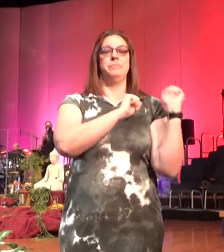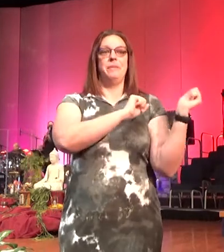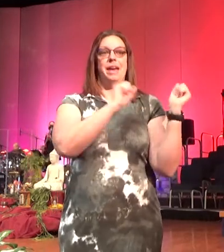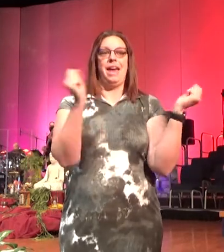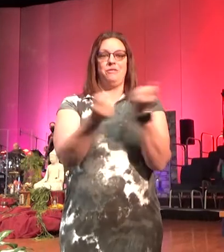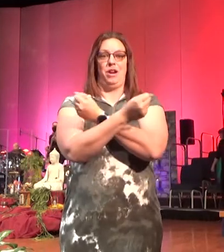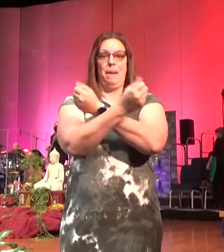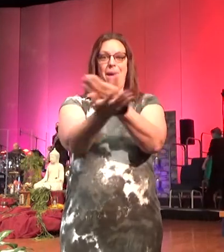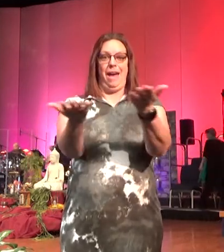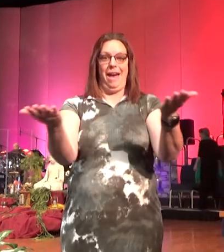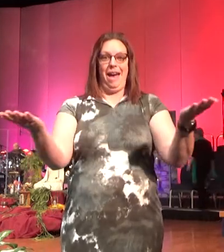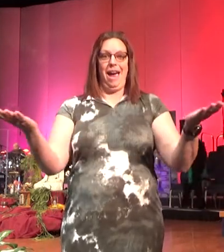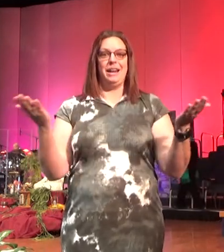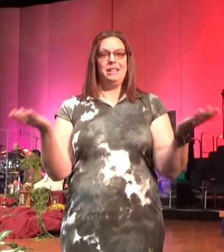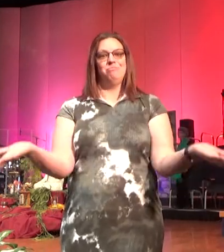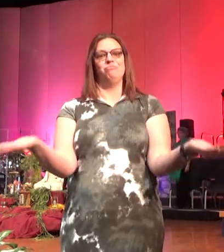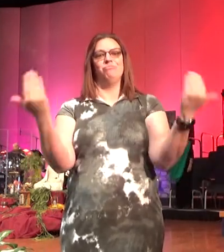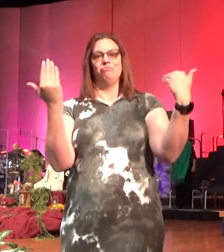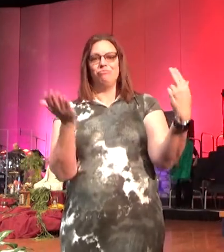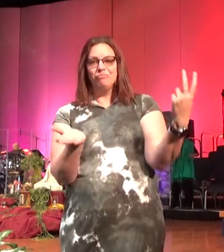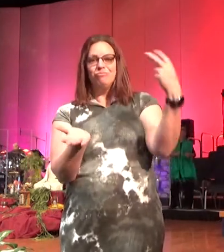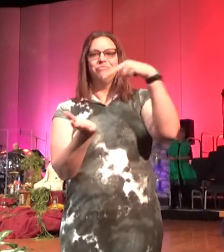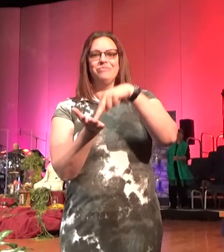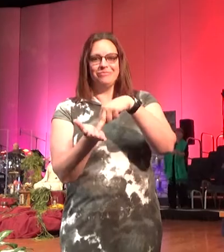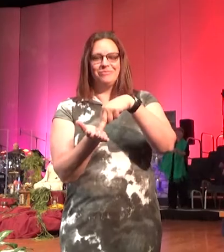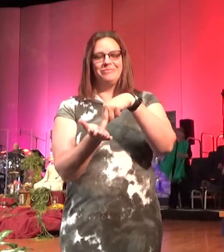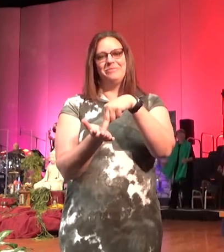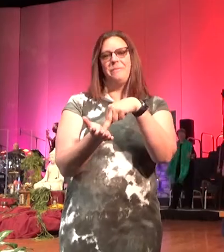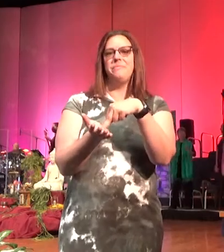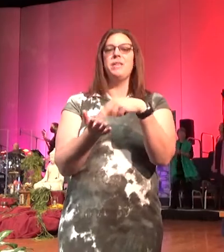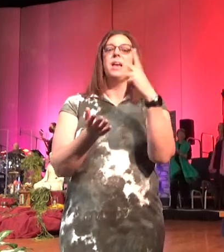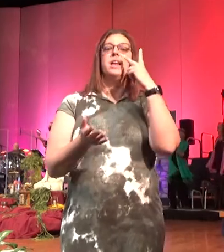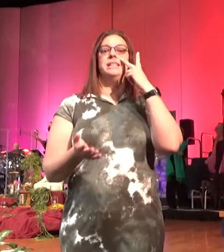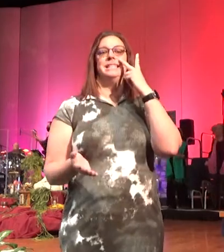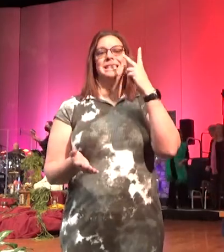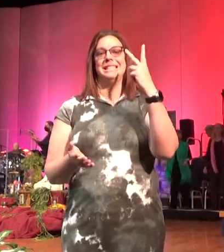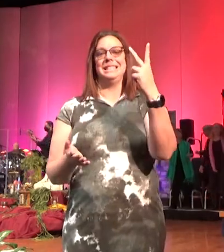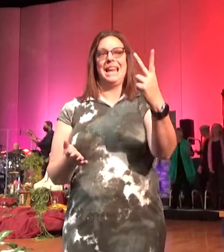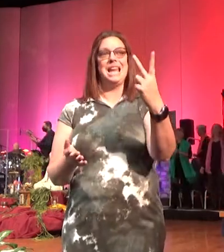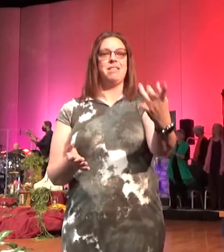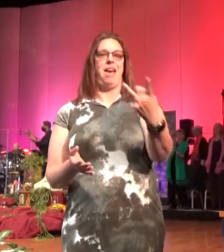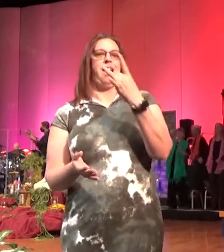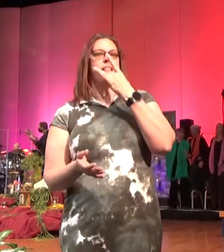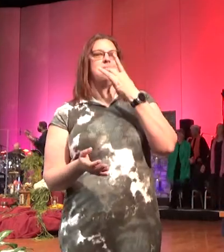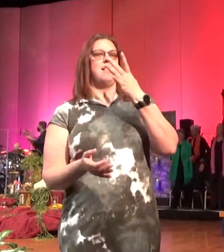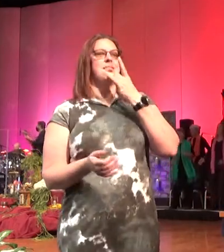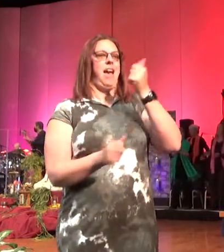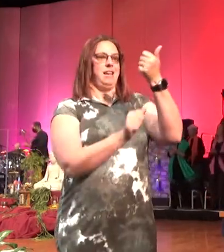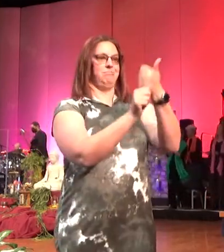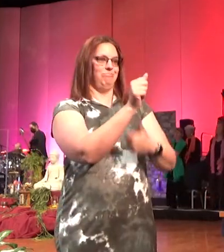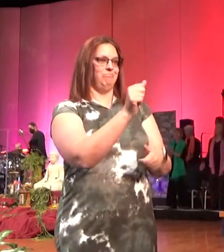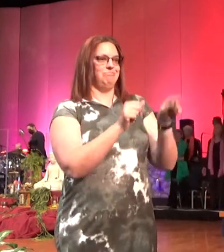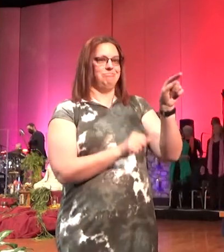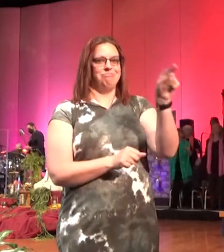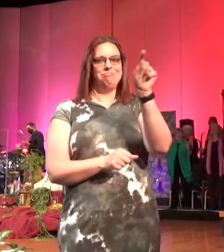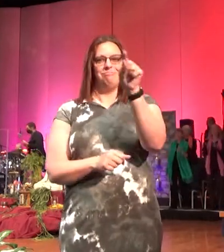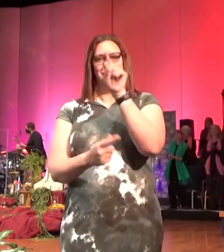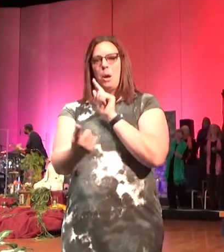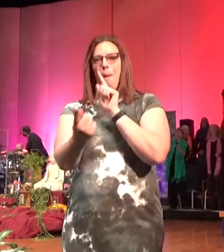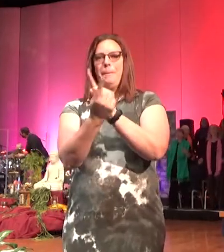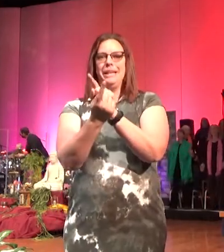Everybody, get up on your feet. See the light in everybody you meet.